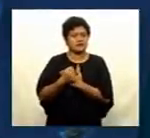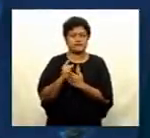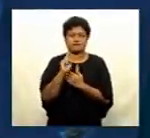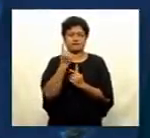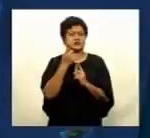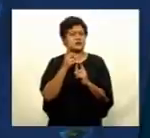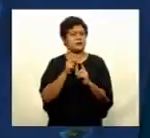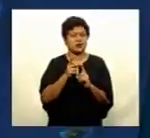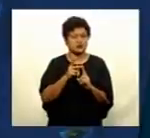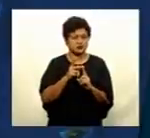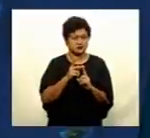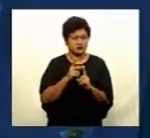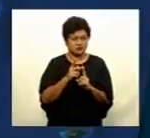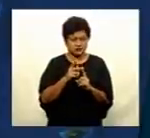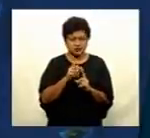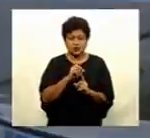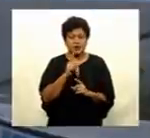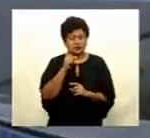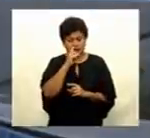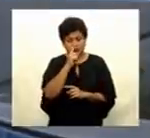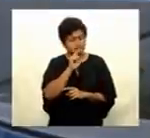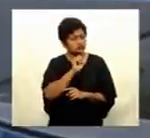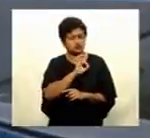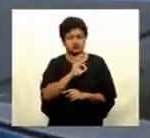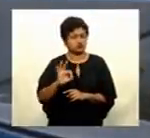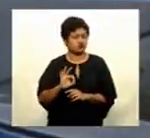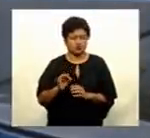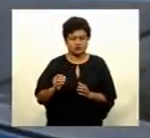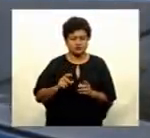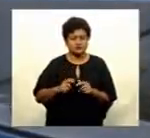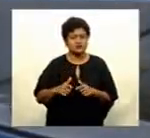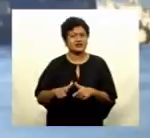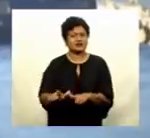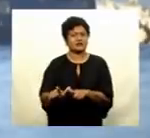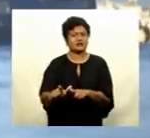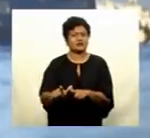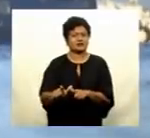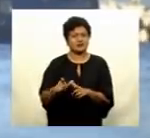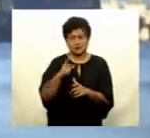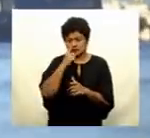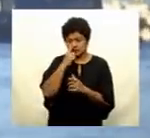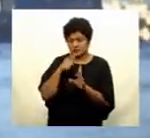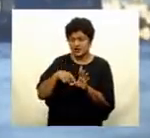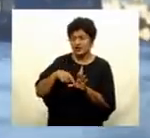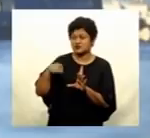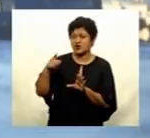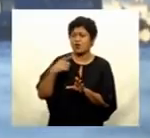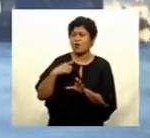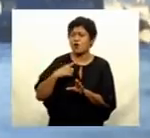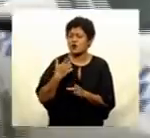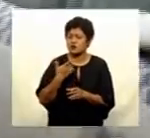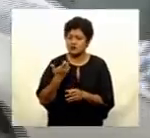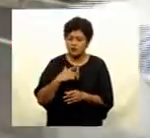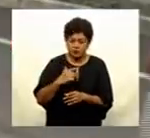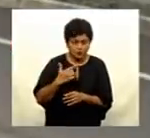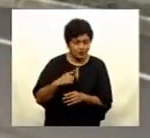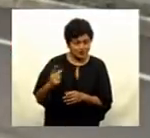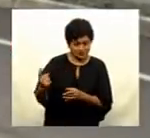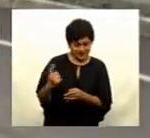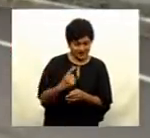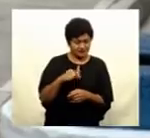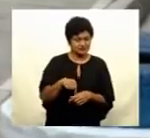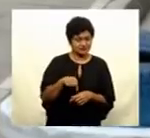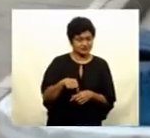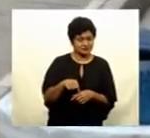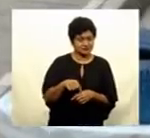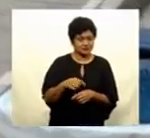people of traveling, they should not be traveling. Those people in the outer island, they're in heaven at the moment. Why do they want to come to hell? Traveling on land